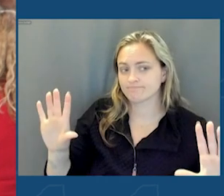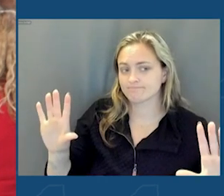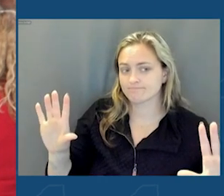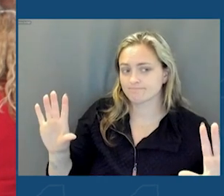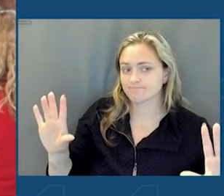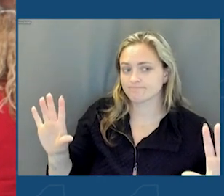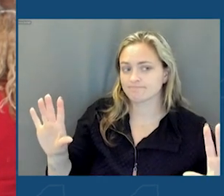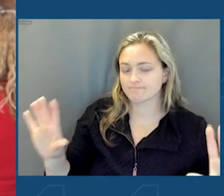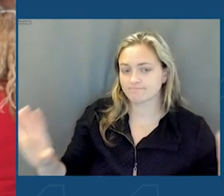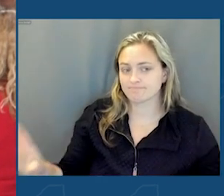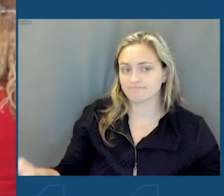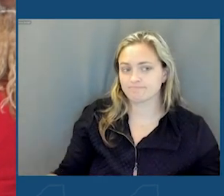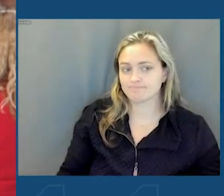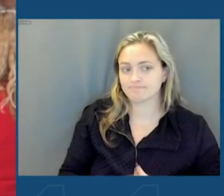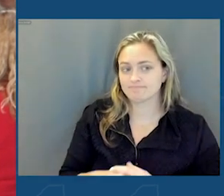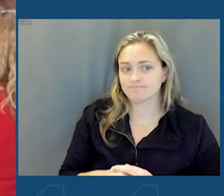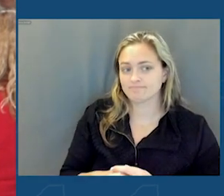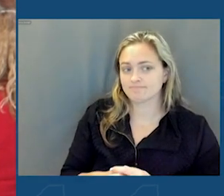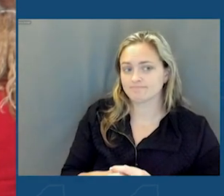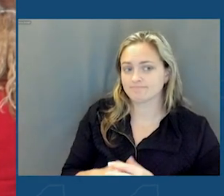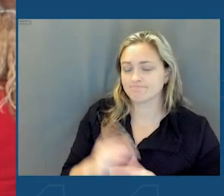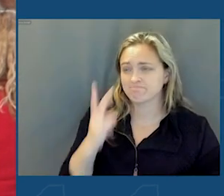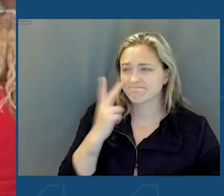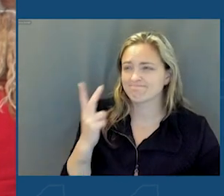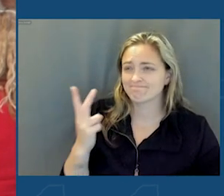now I